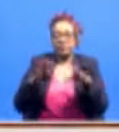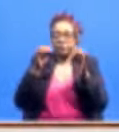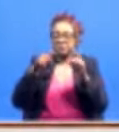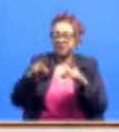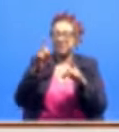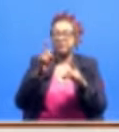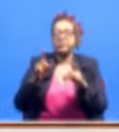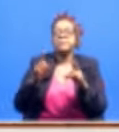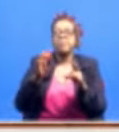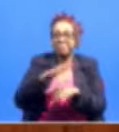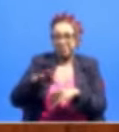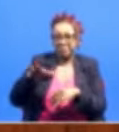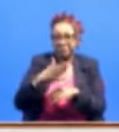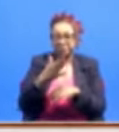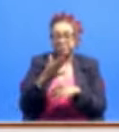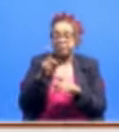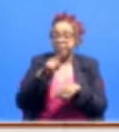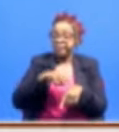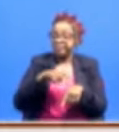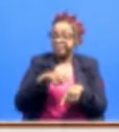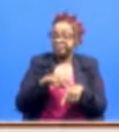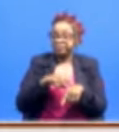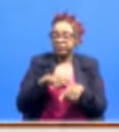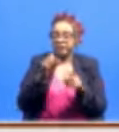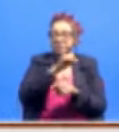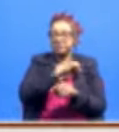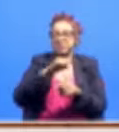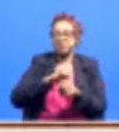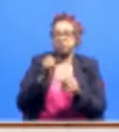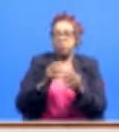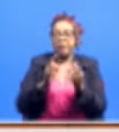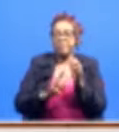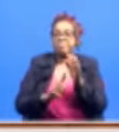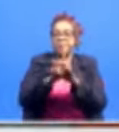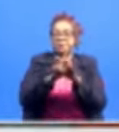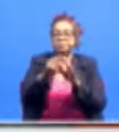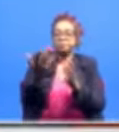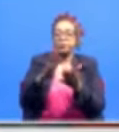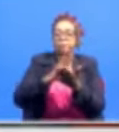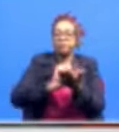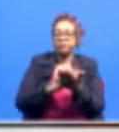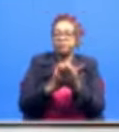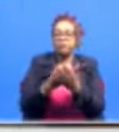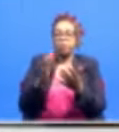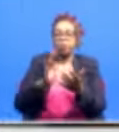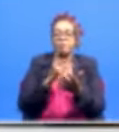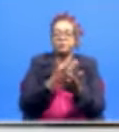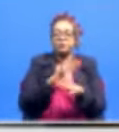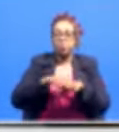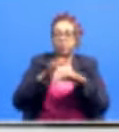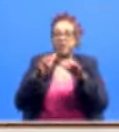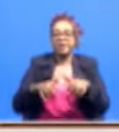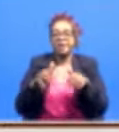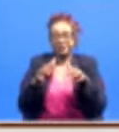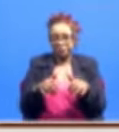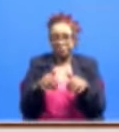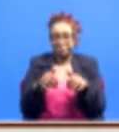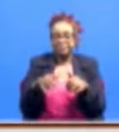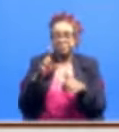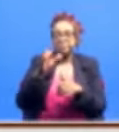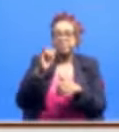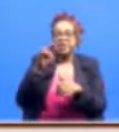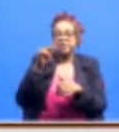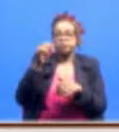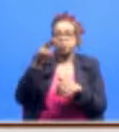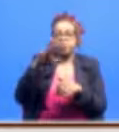of Parliament, this time in the Senate, to appear before the Standing Committee of the Senate on Agriculture. Linturi maintains